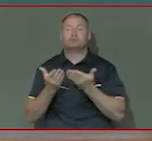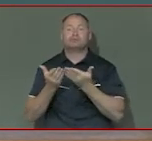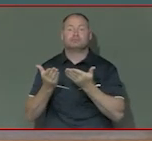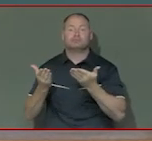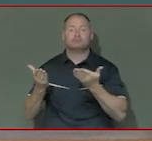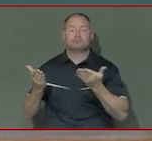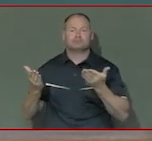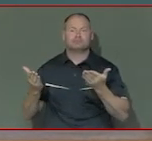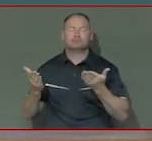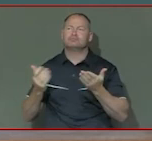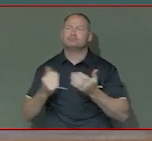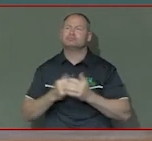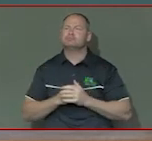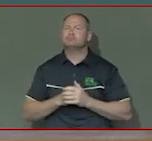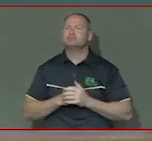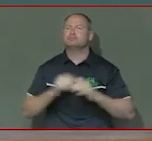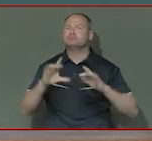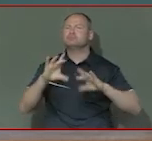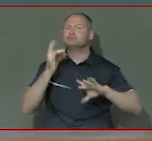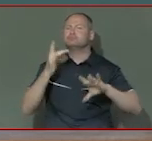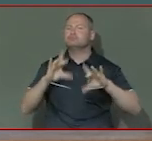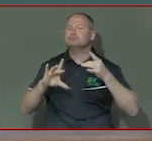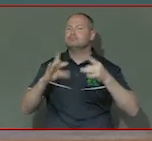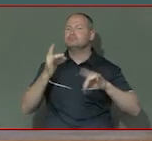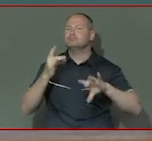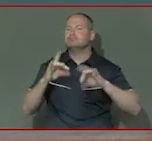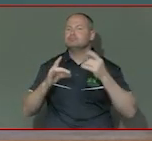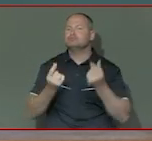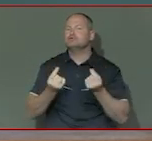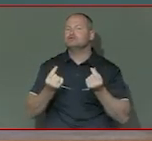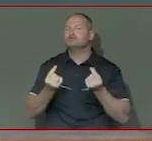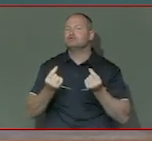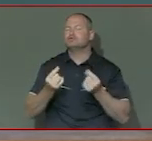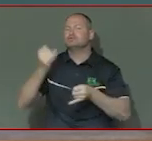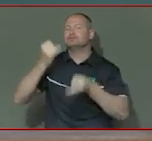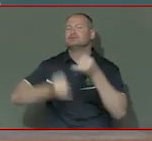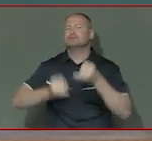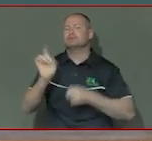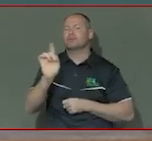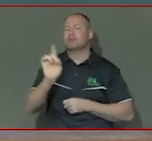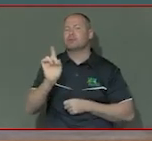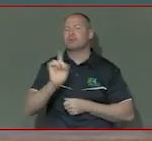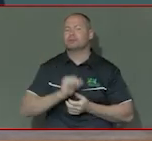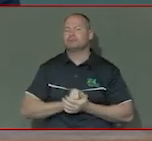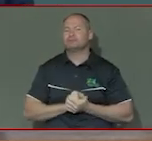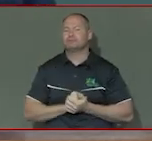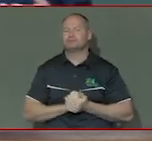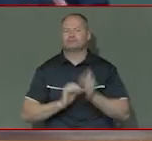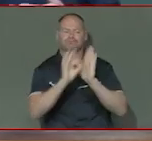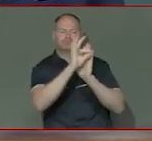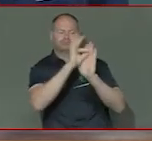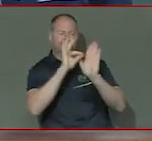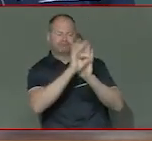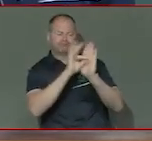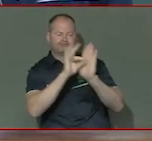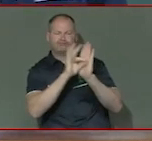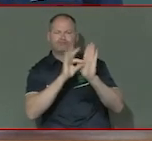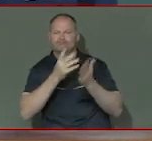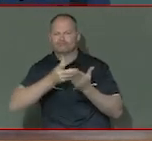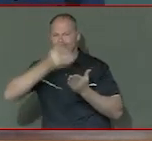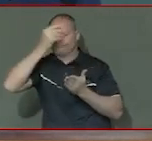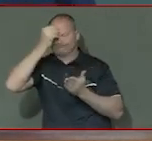think about the analysis is they think they don't have to learn the formulas because you get the formula sheet.